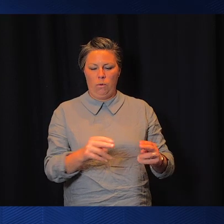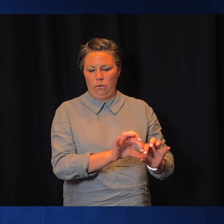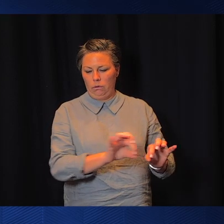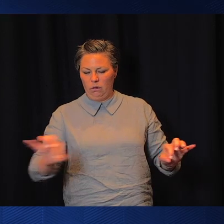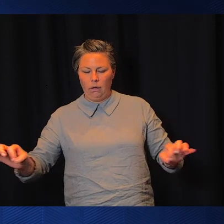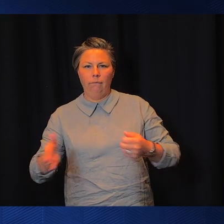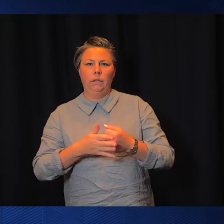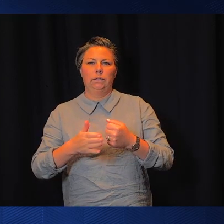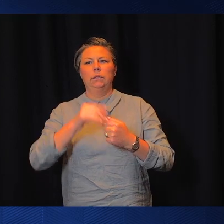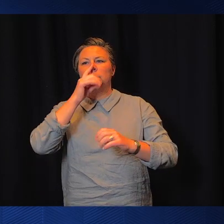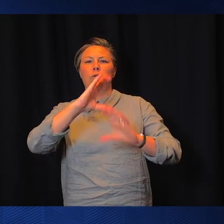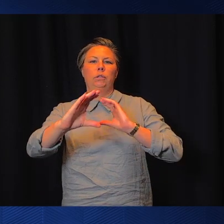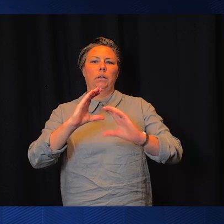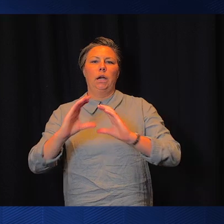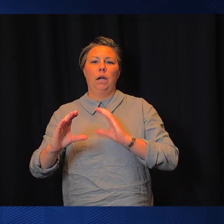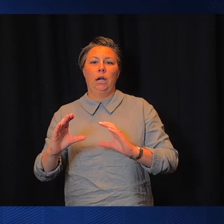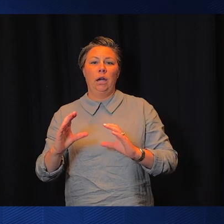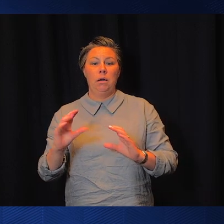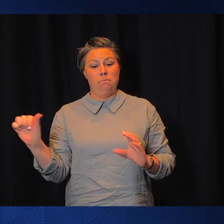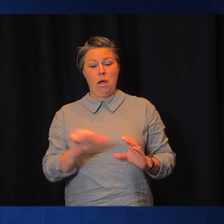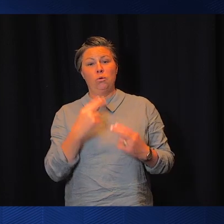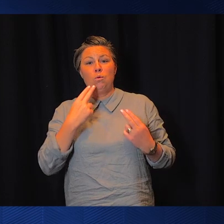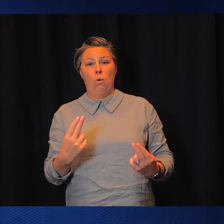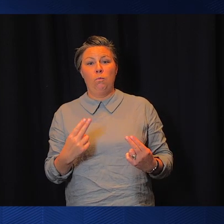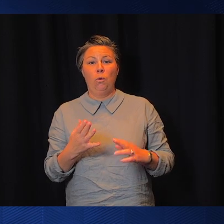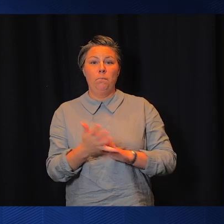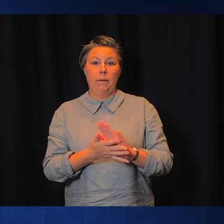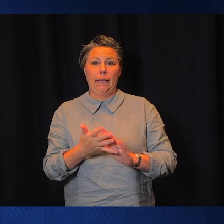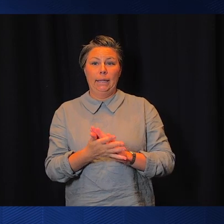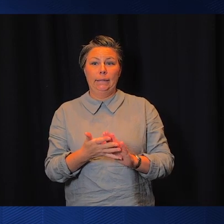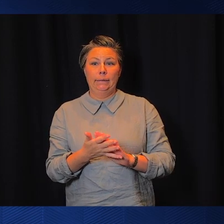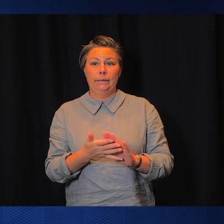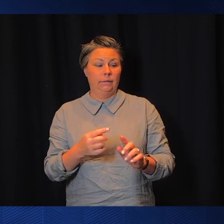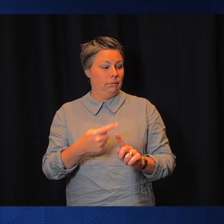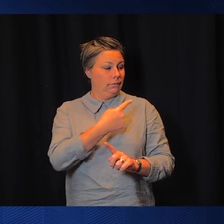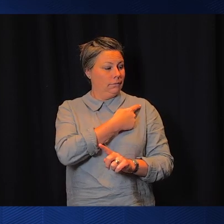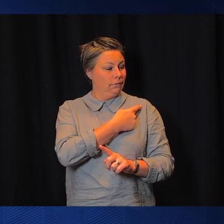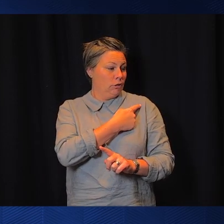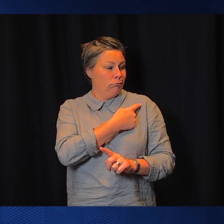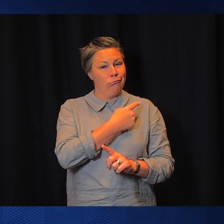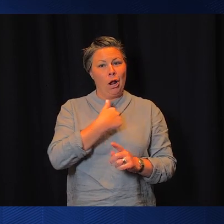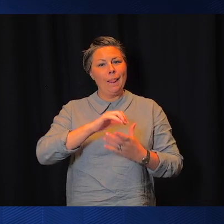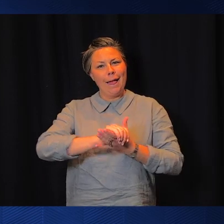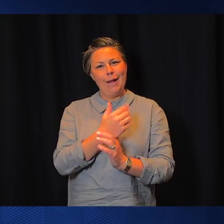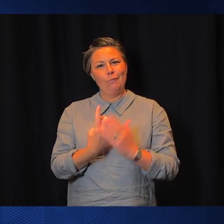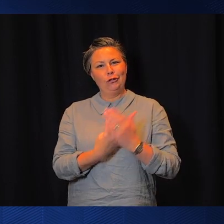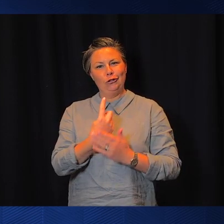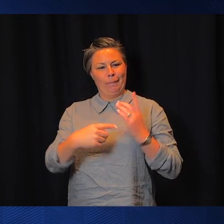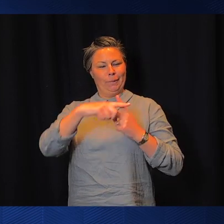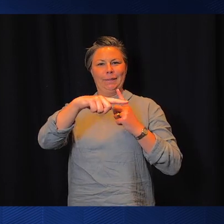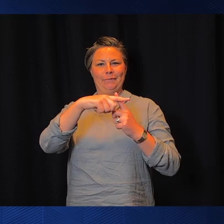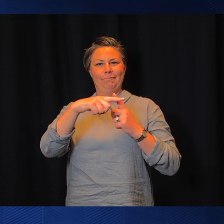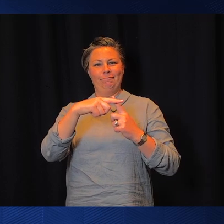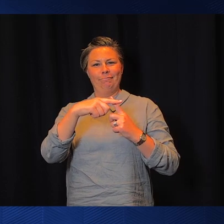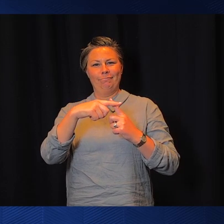things got back to normal, and then, what we saw was an advantage, just like everyone, children,